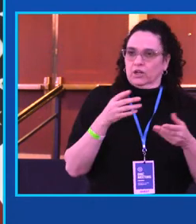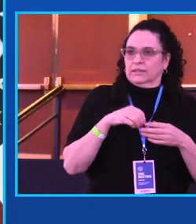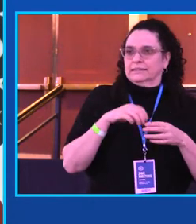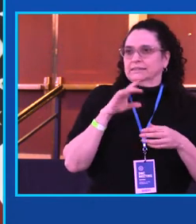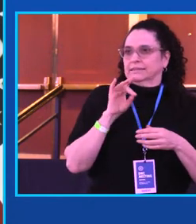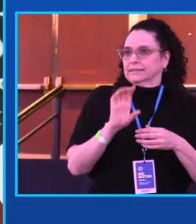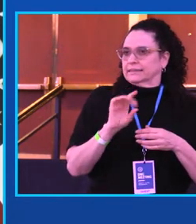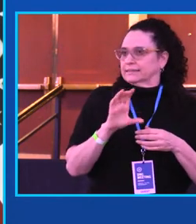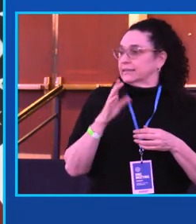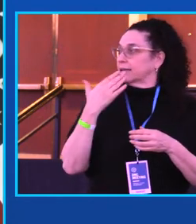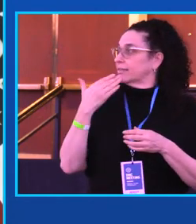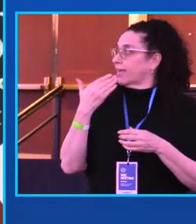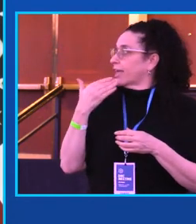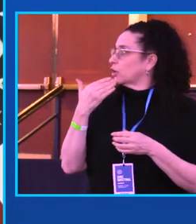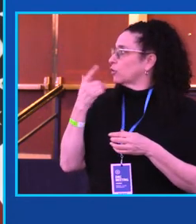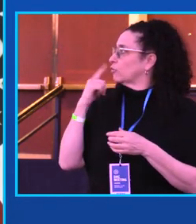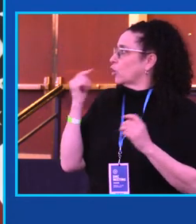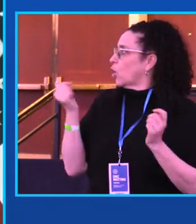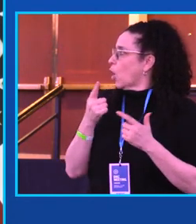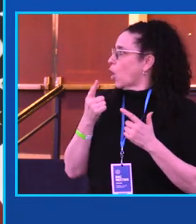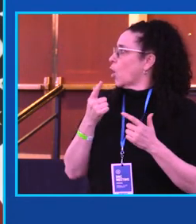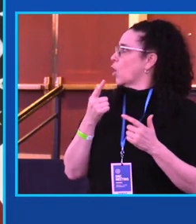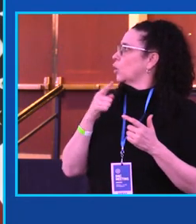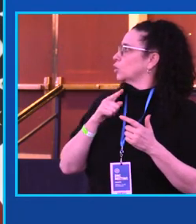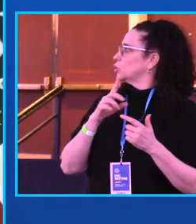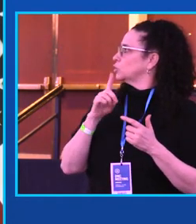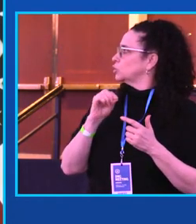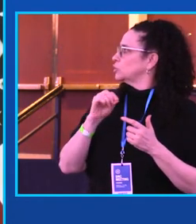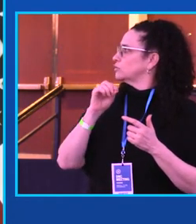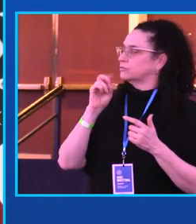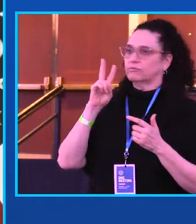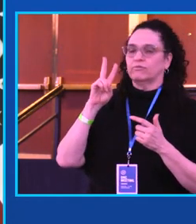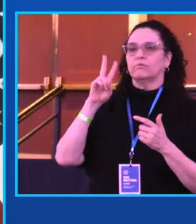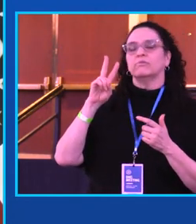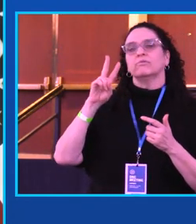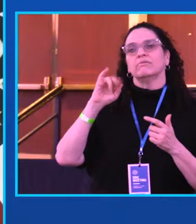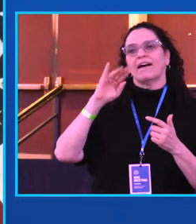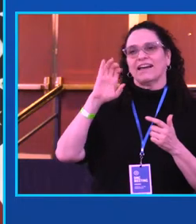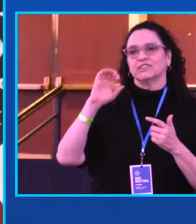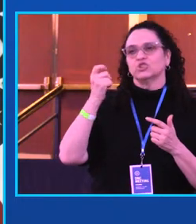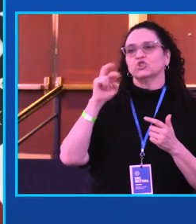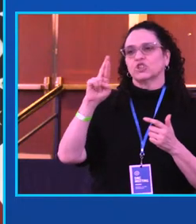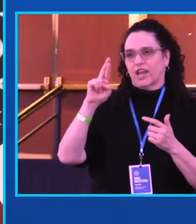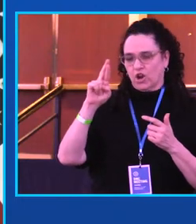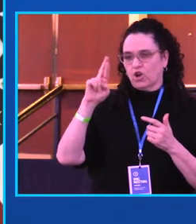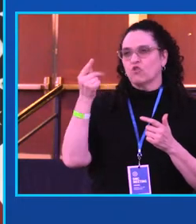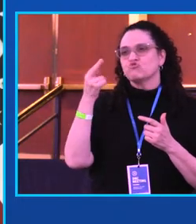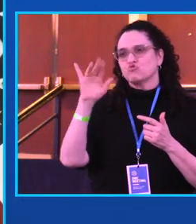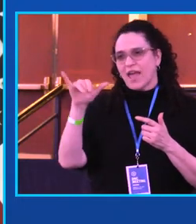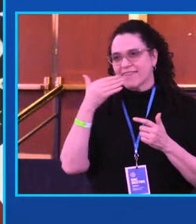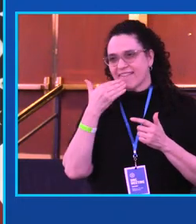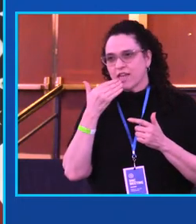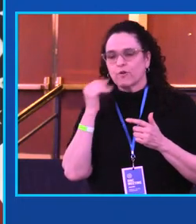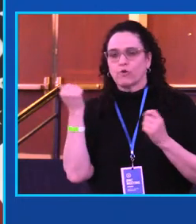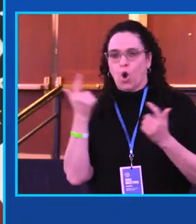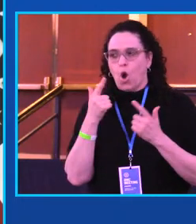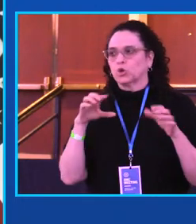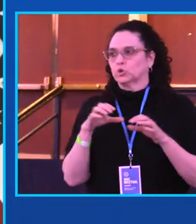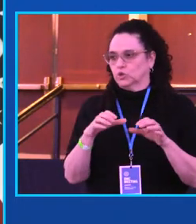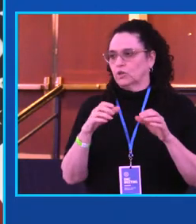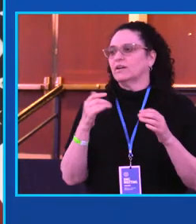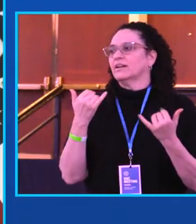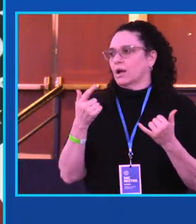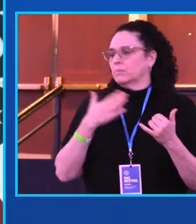do, and thank you for welcoming us to your great city. My friends, please join me in welcoming Vice